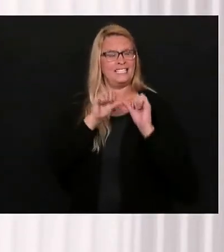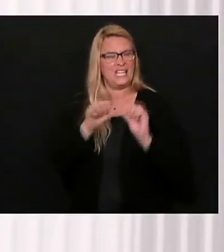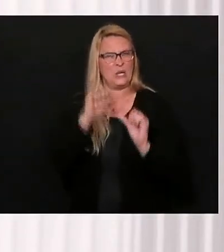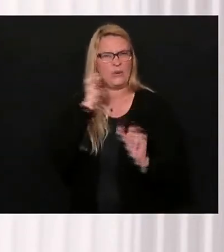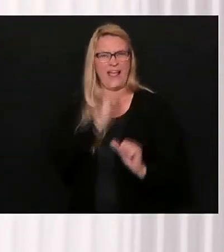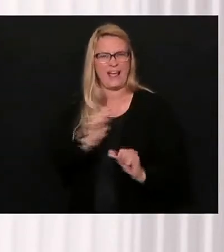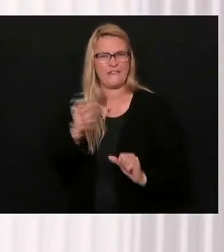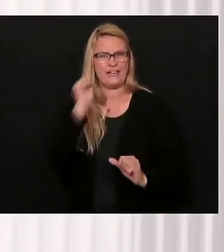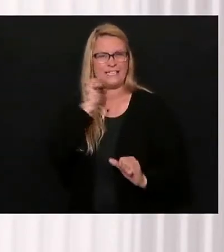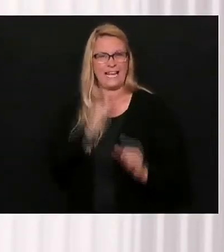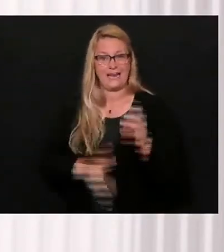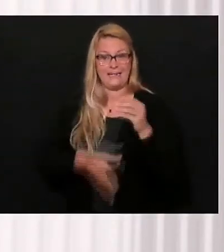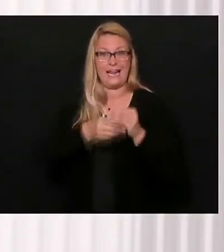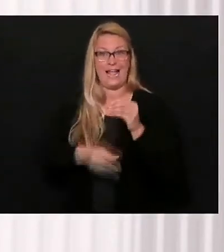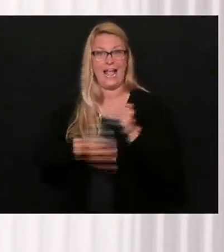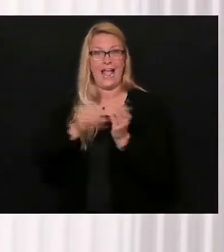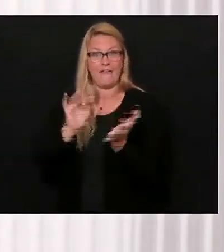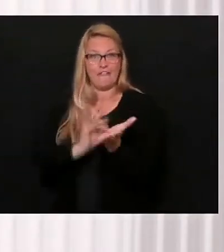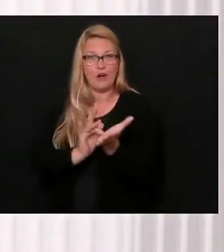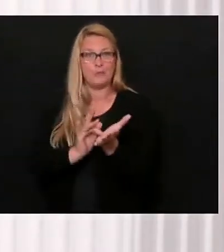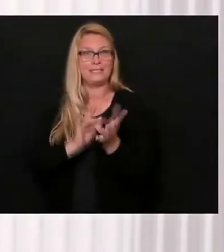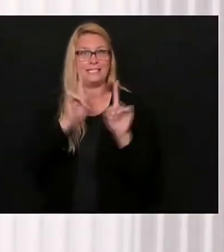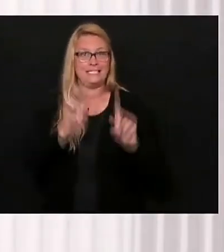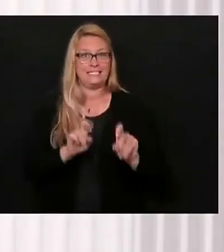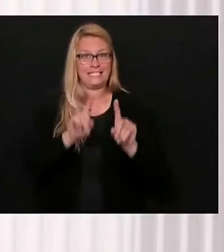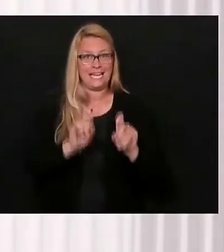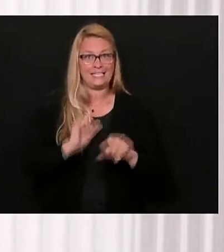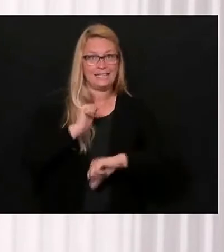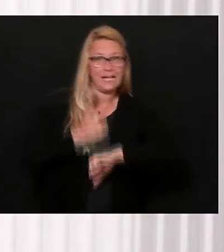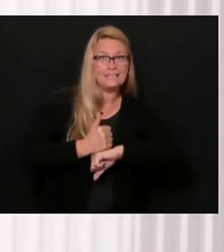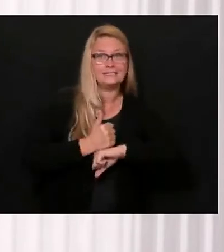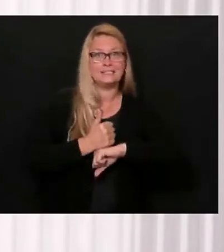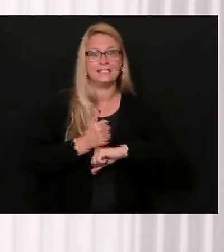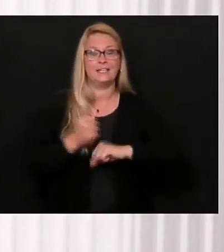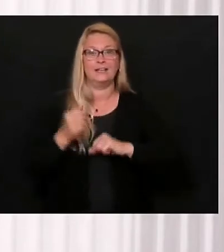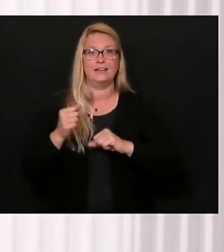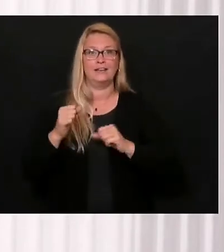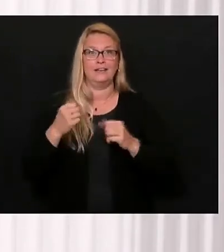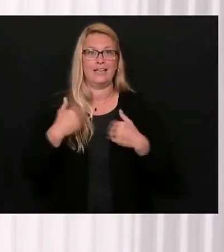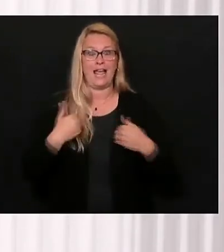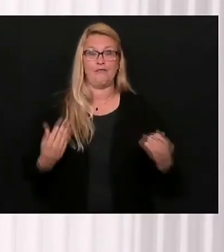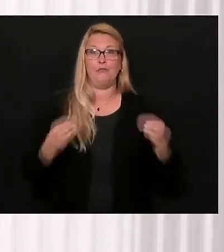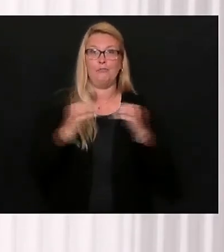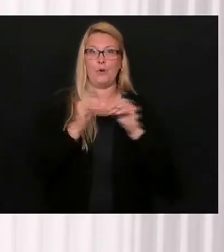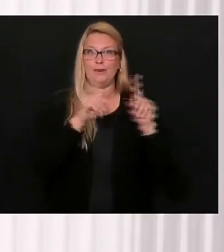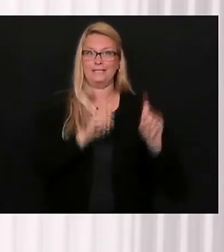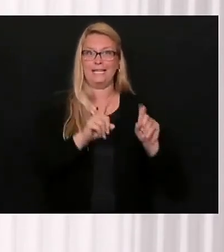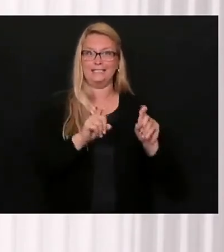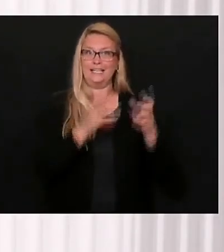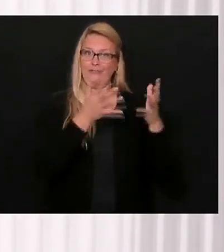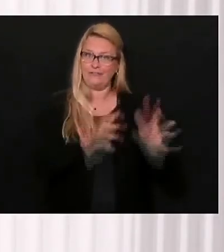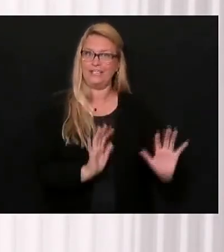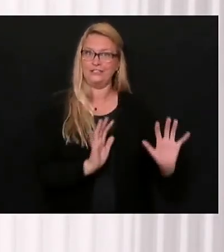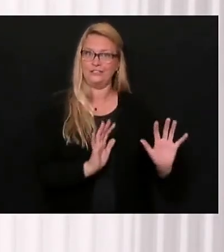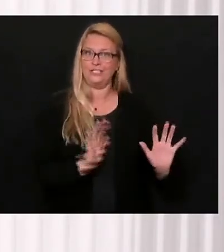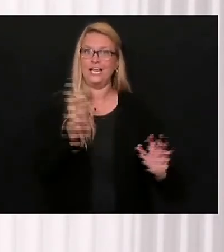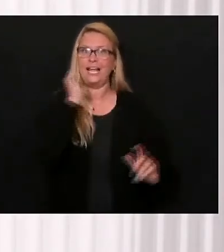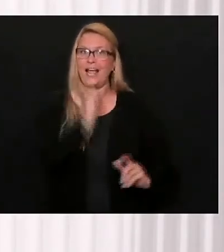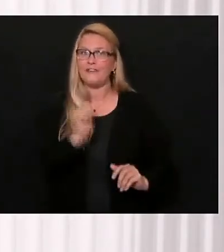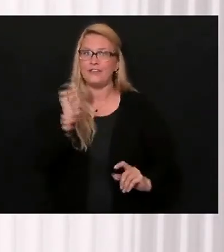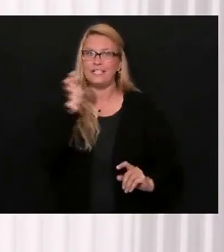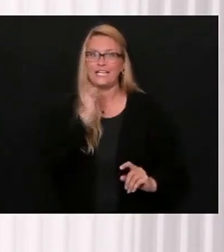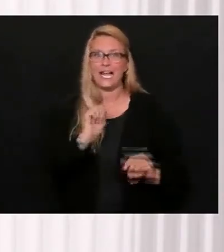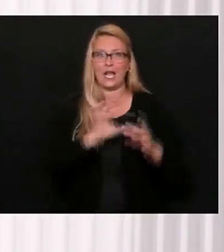daily to add pharmacies, test sites, places to get more testing done. We continue daily to work